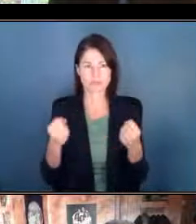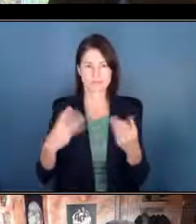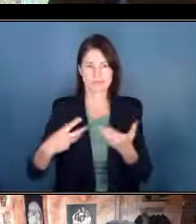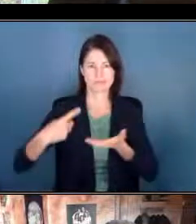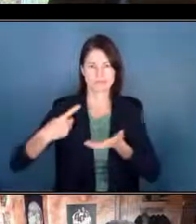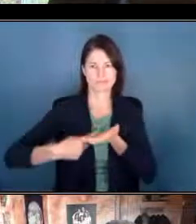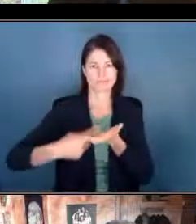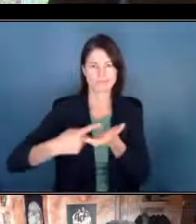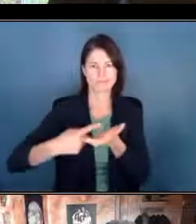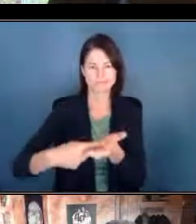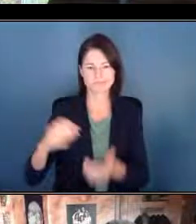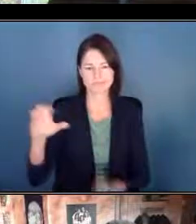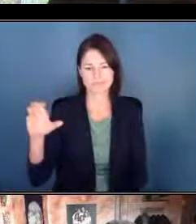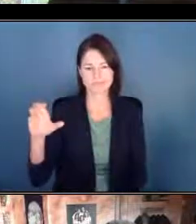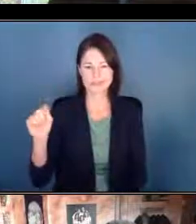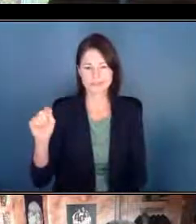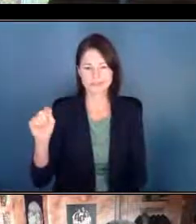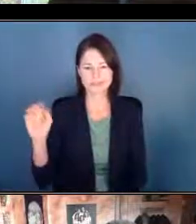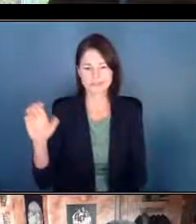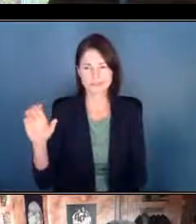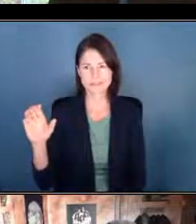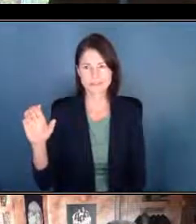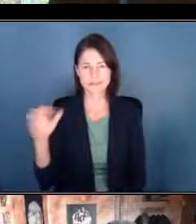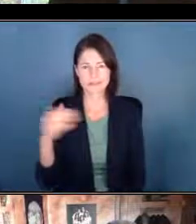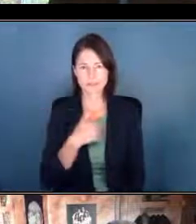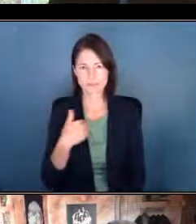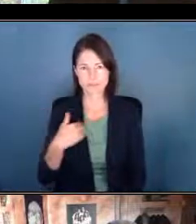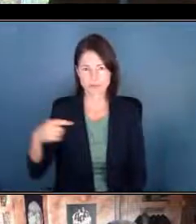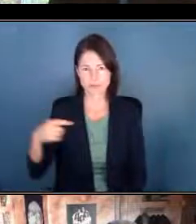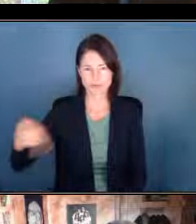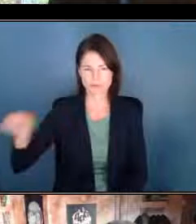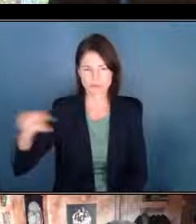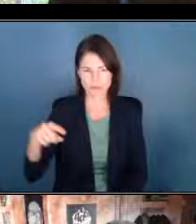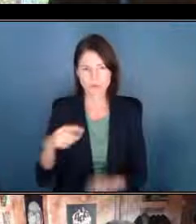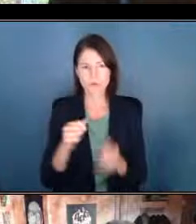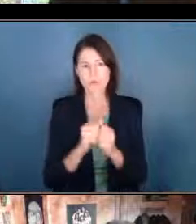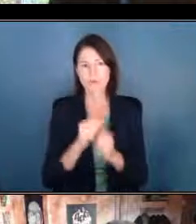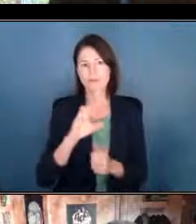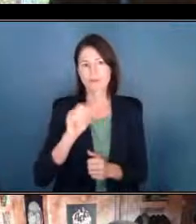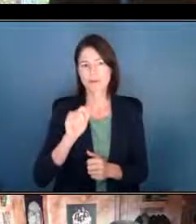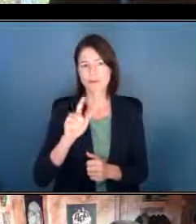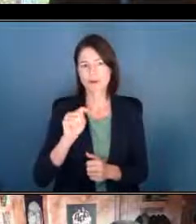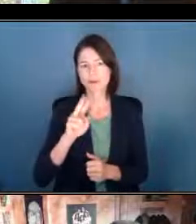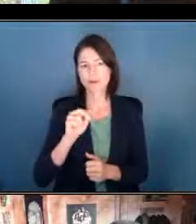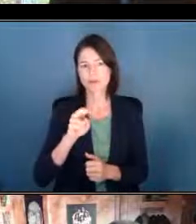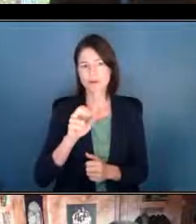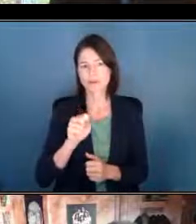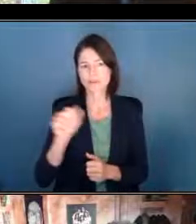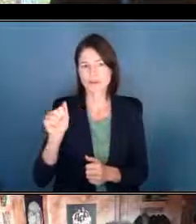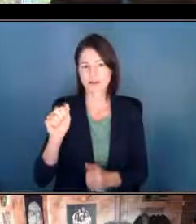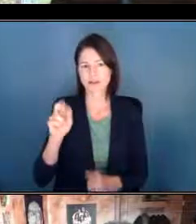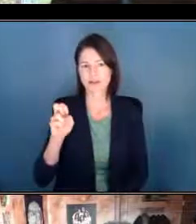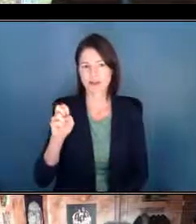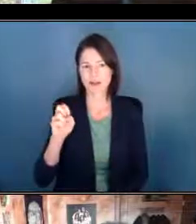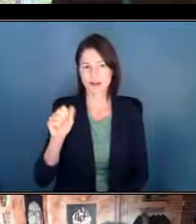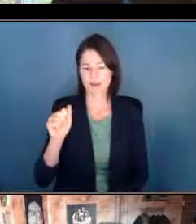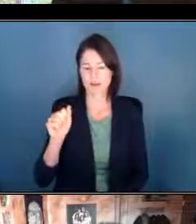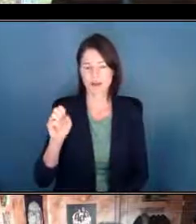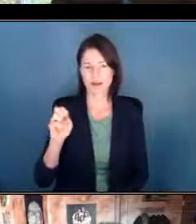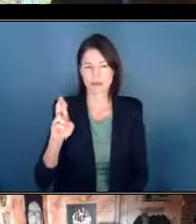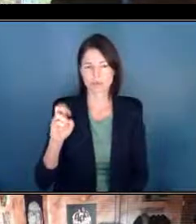between CTC, members of CTC, and also Caltrans Aeronautics. And I remain very optimistic